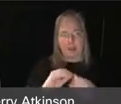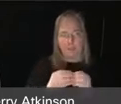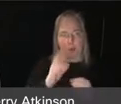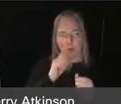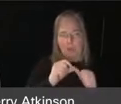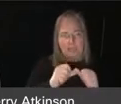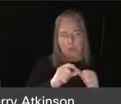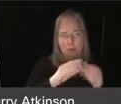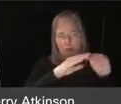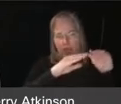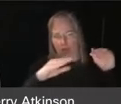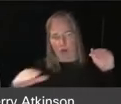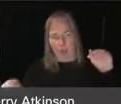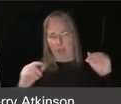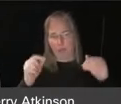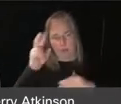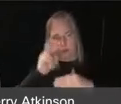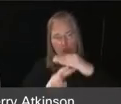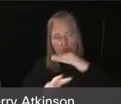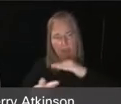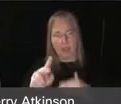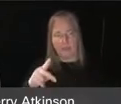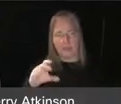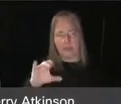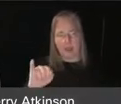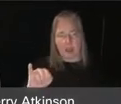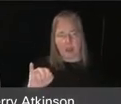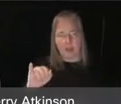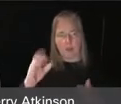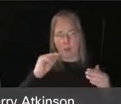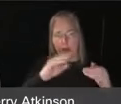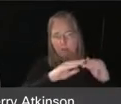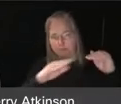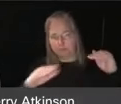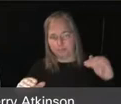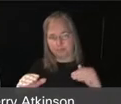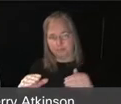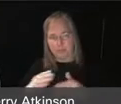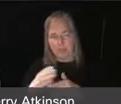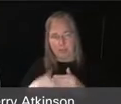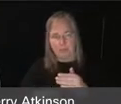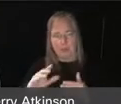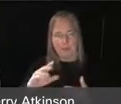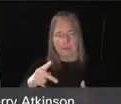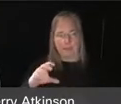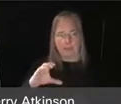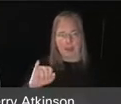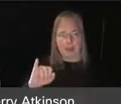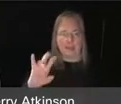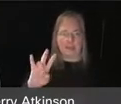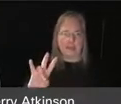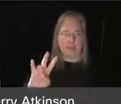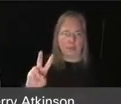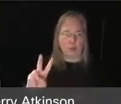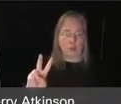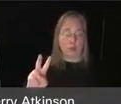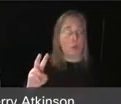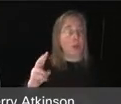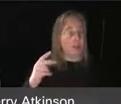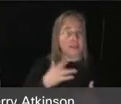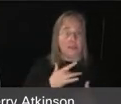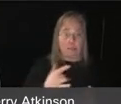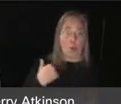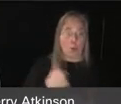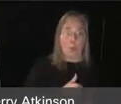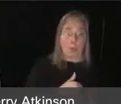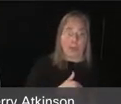are projecting that it would be at a PCI level of 72. Typically, we consider anything less than 70 to be in a